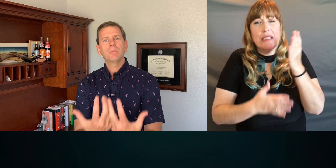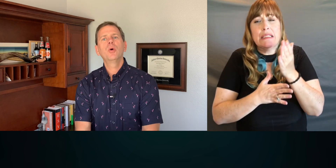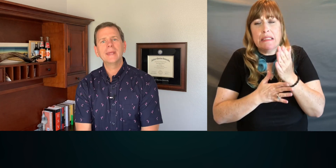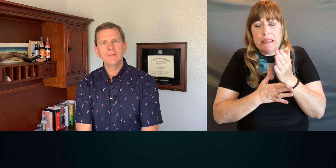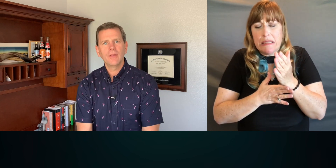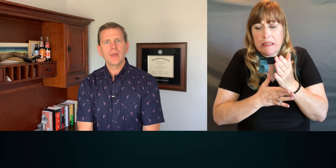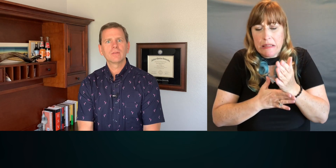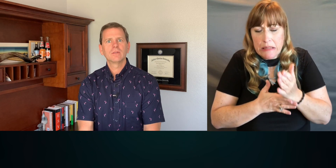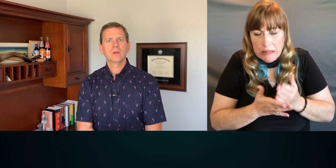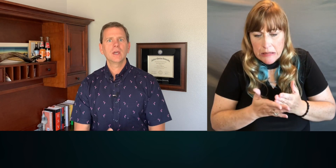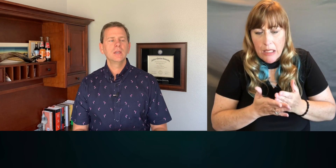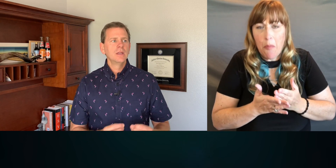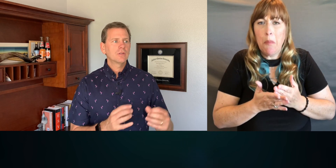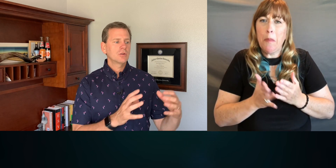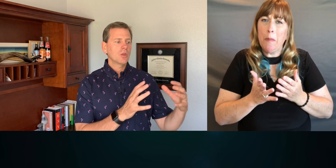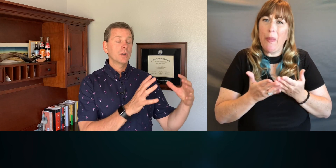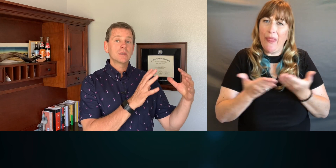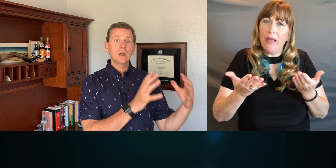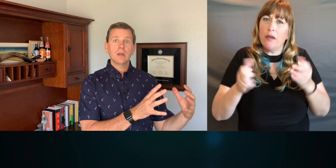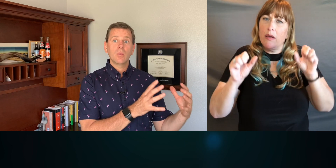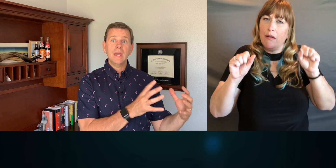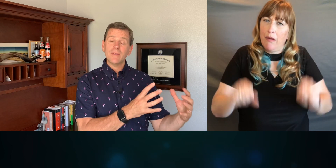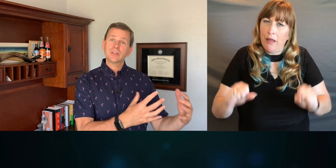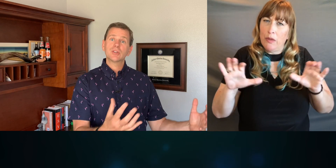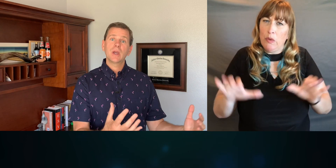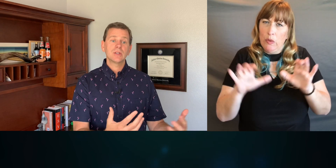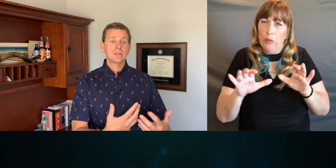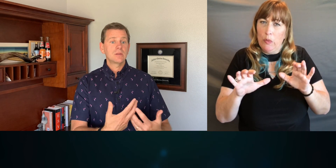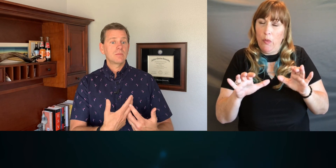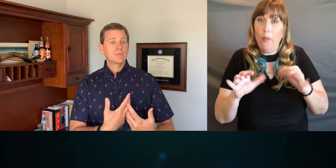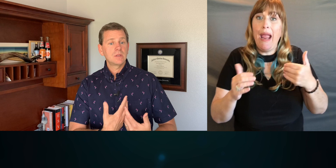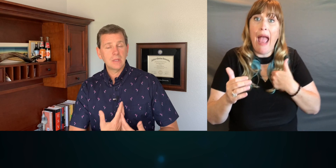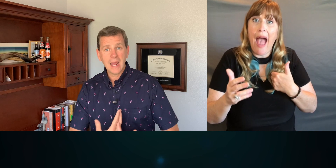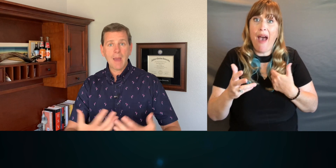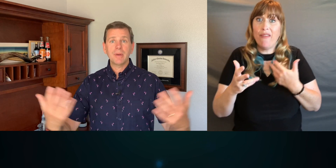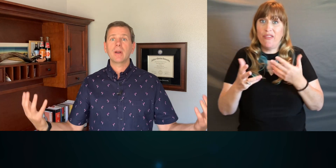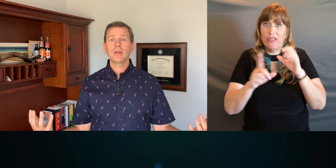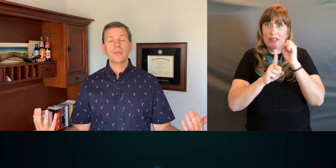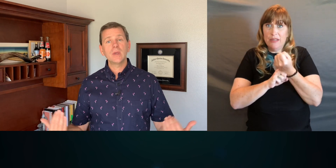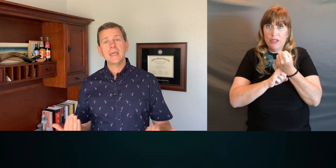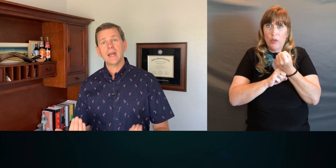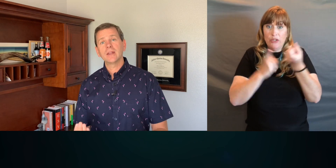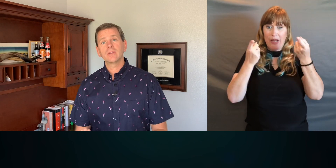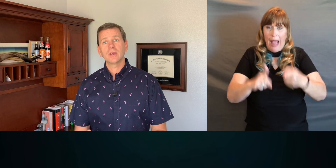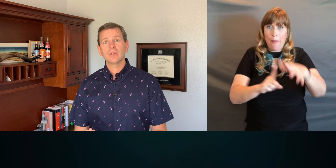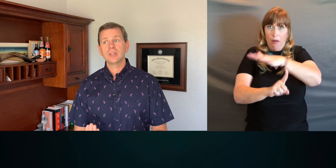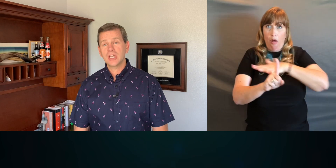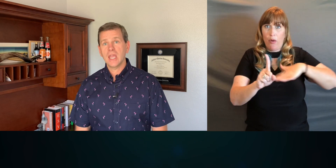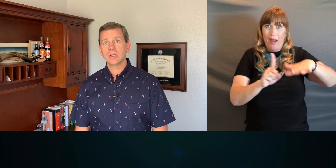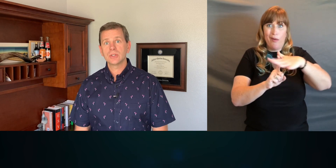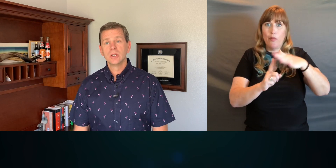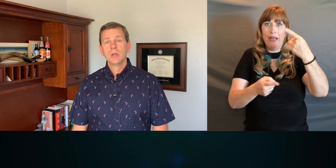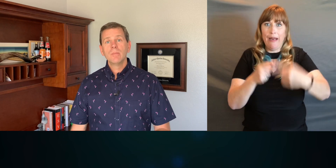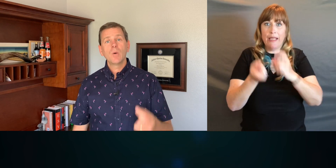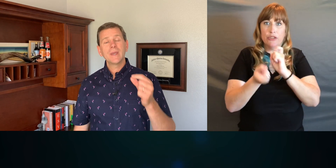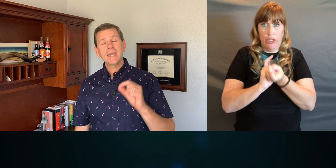something to put into this. Okay, and so in other words, you know, we have our situations that happen around us that we cannot necessarily